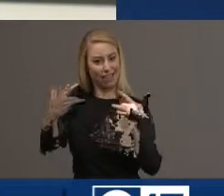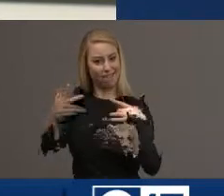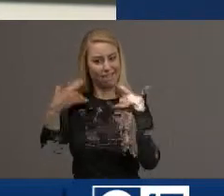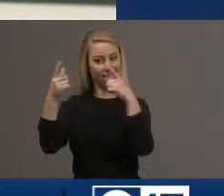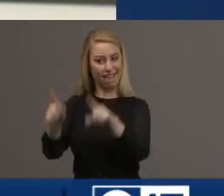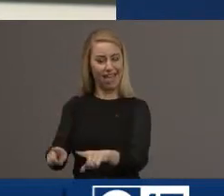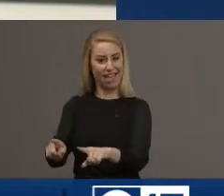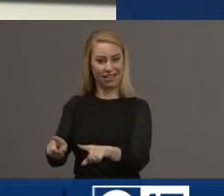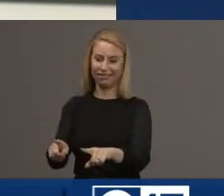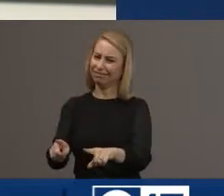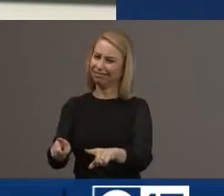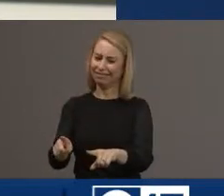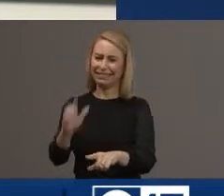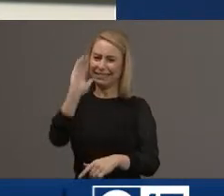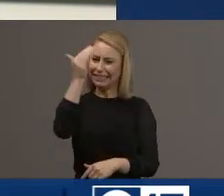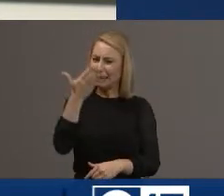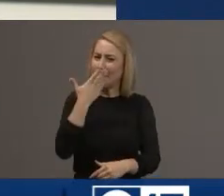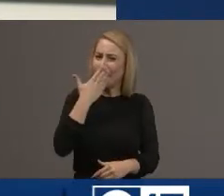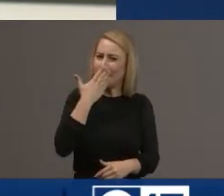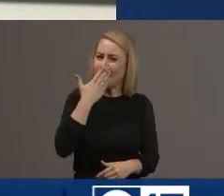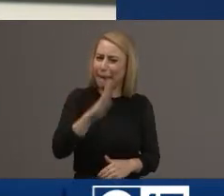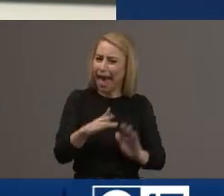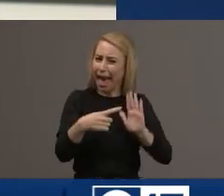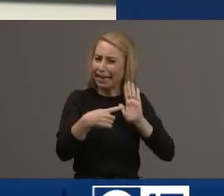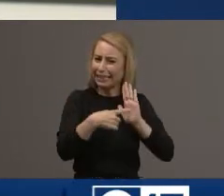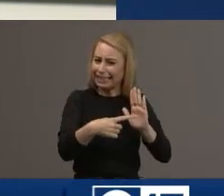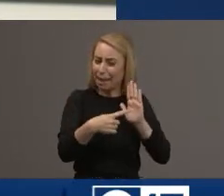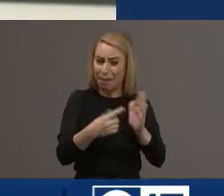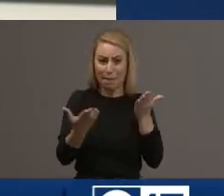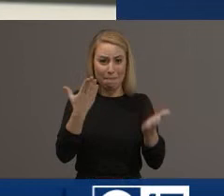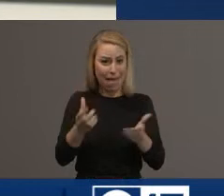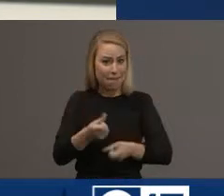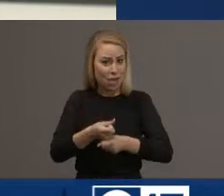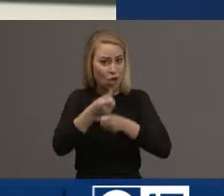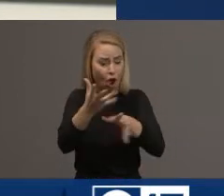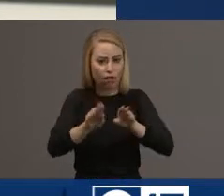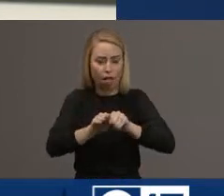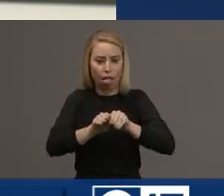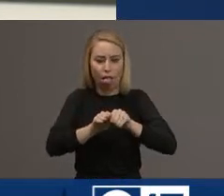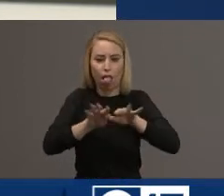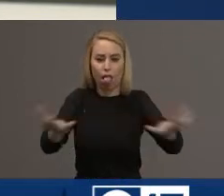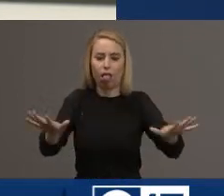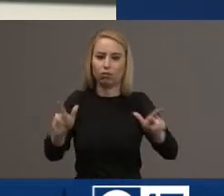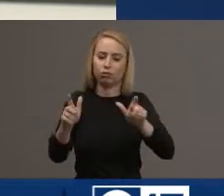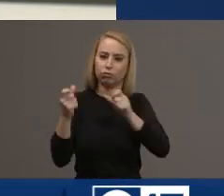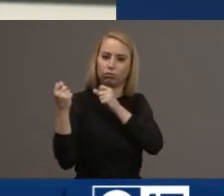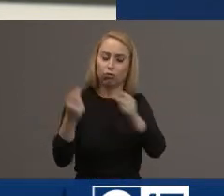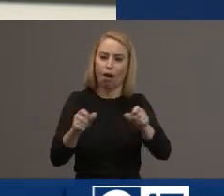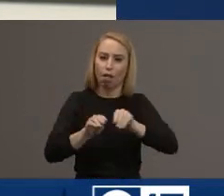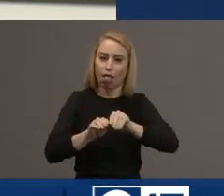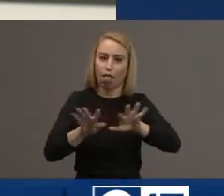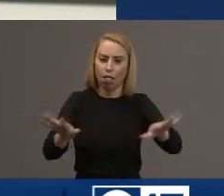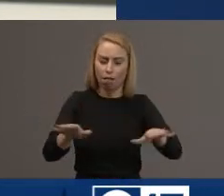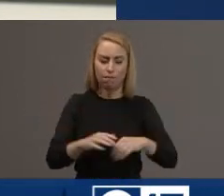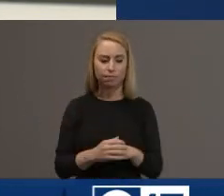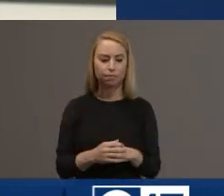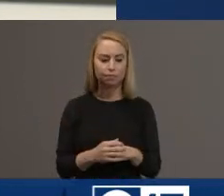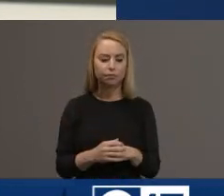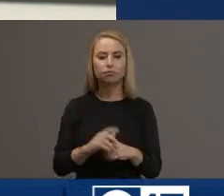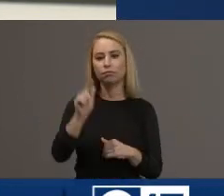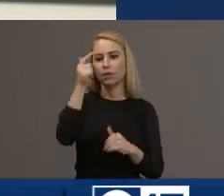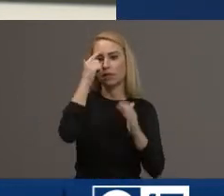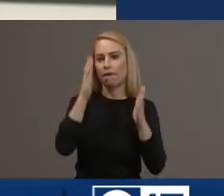example and might be a super spreader event? So the thing I want to say is you can avoid contracting